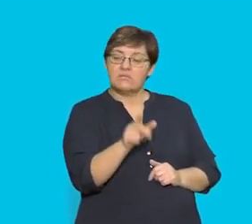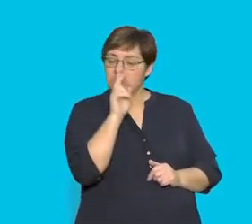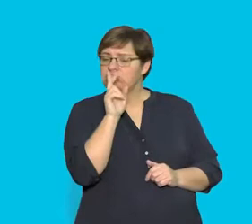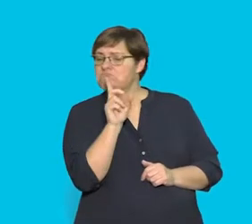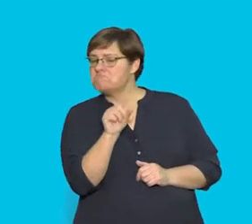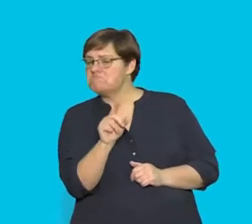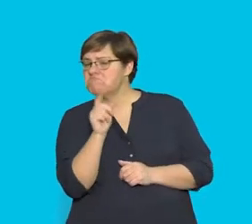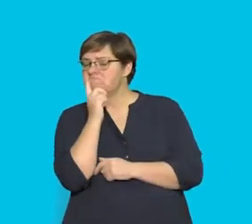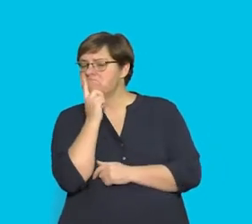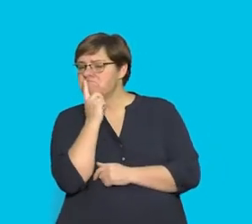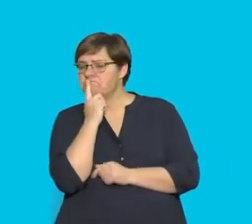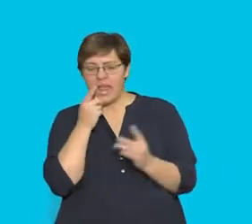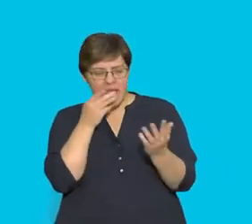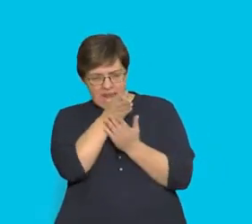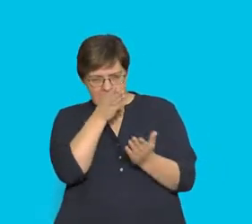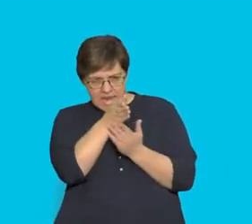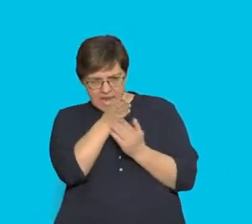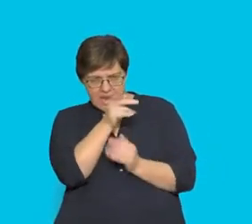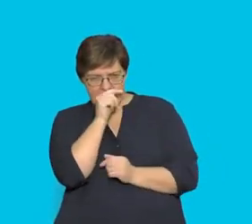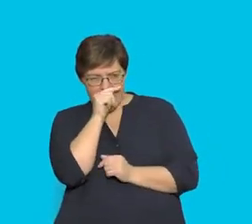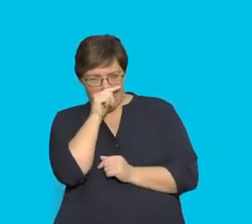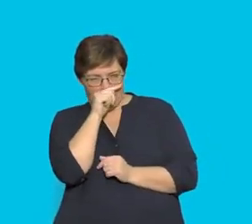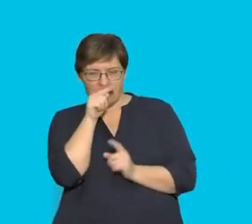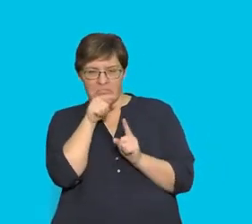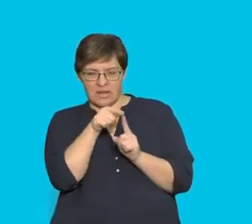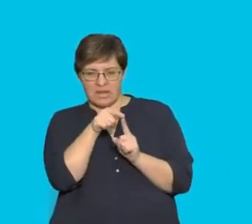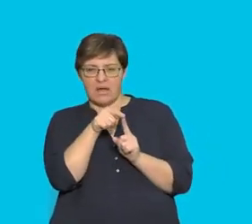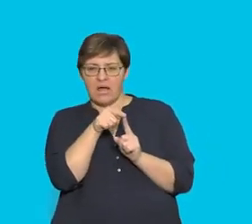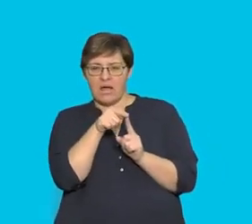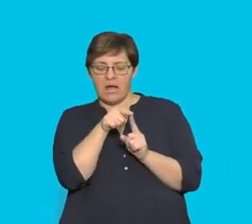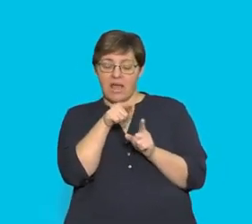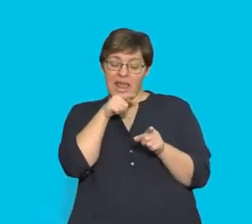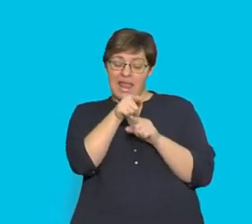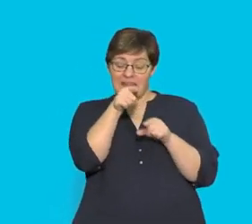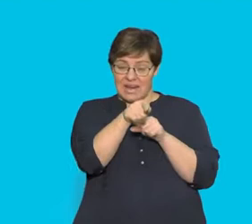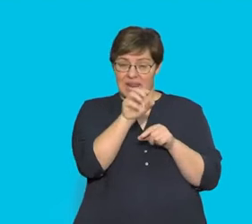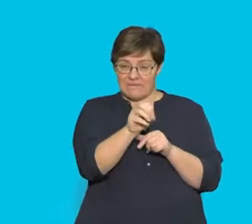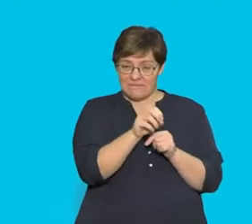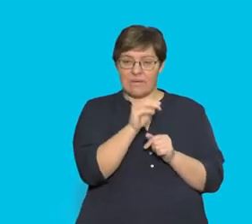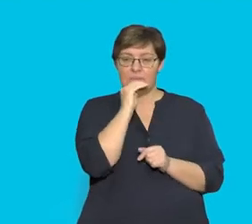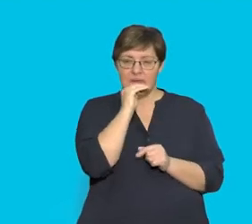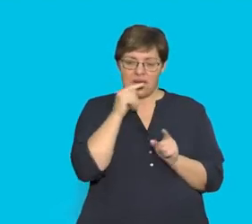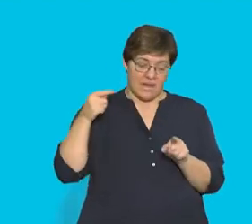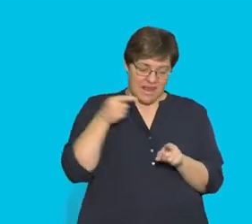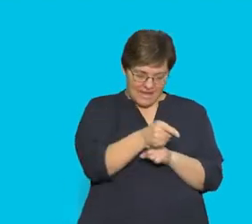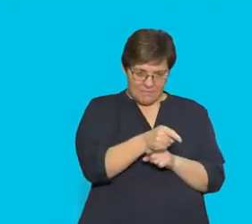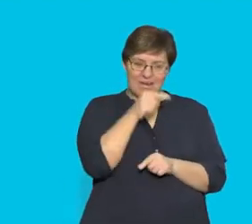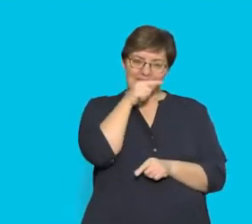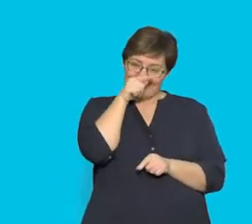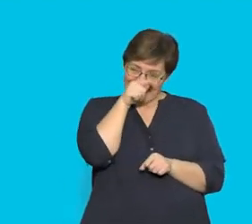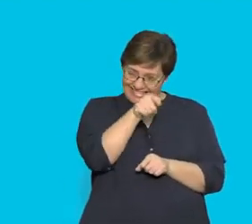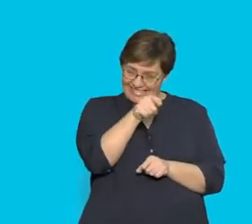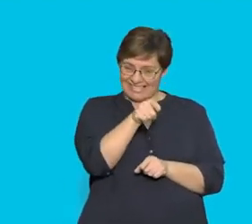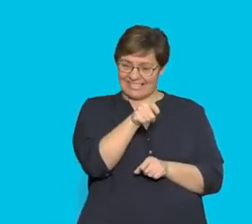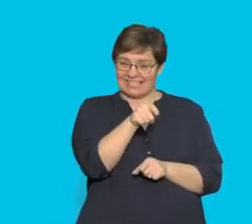And what we recognize is that tells us the magnetic field lines are going in. So this is going in.